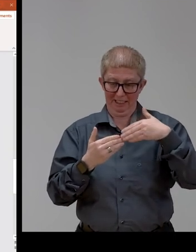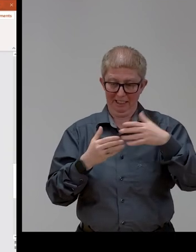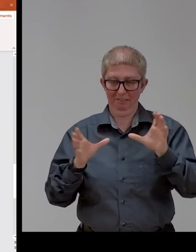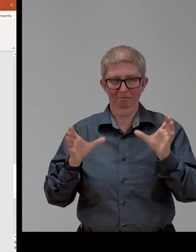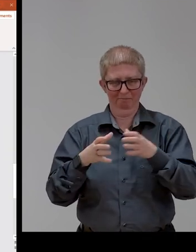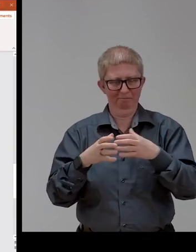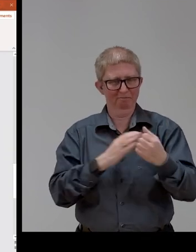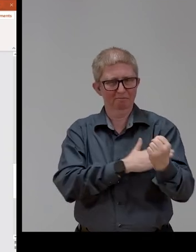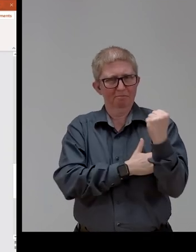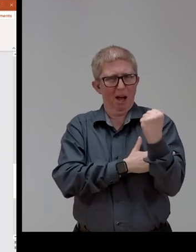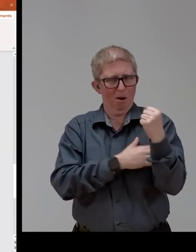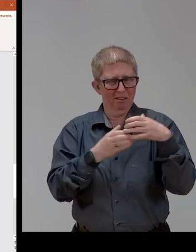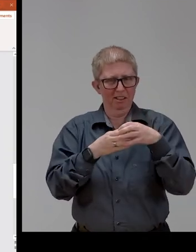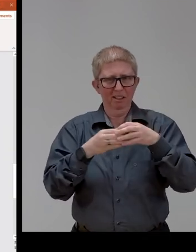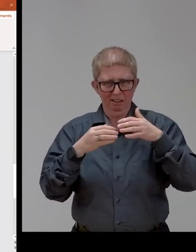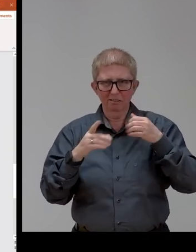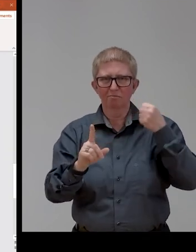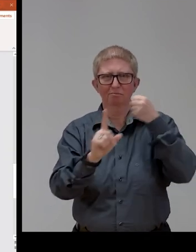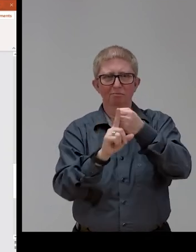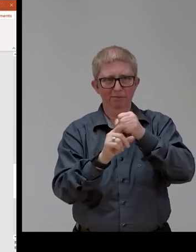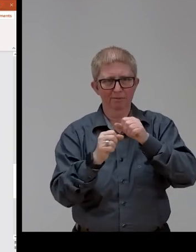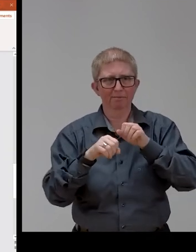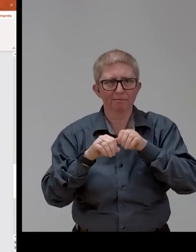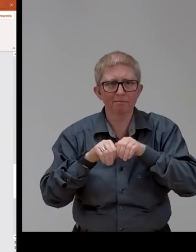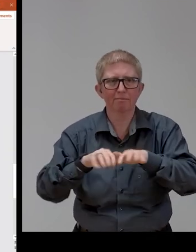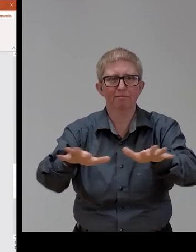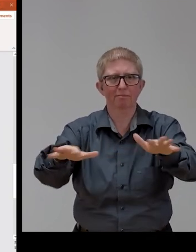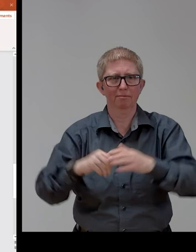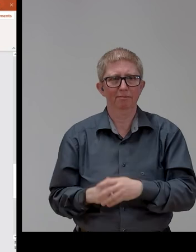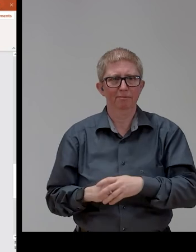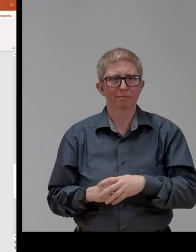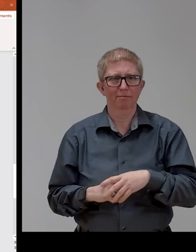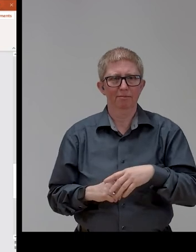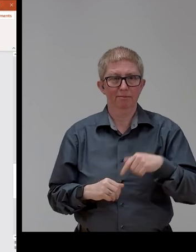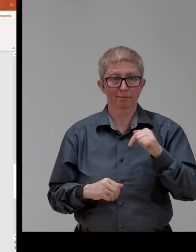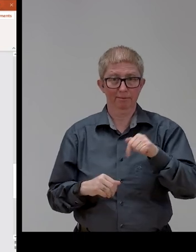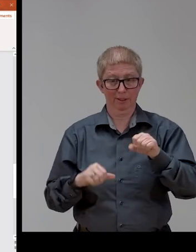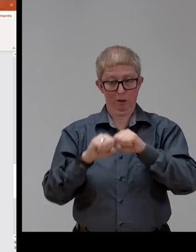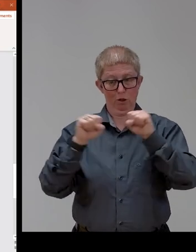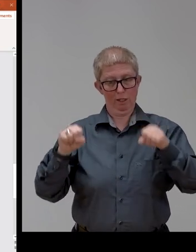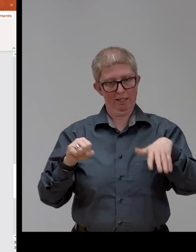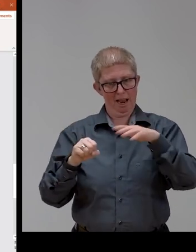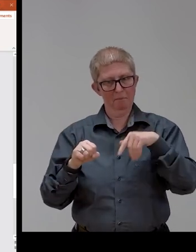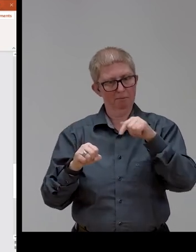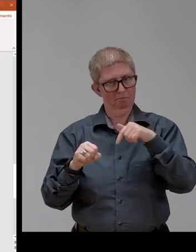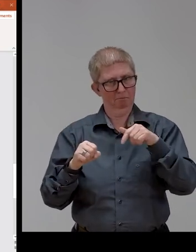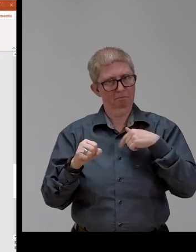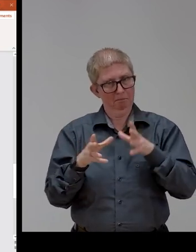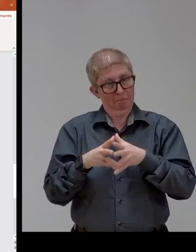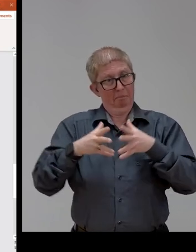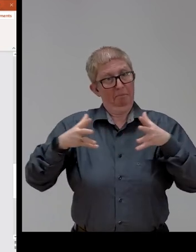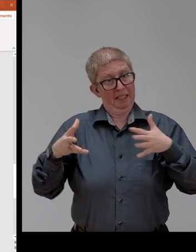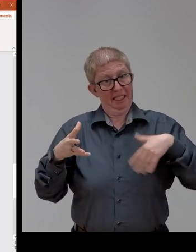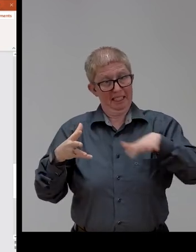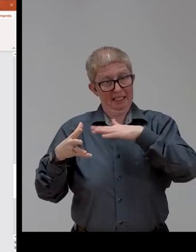networks are all part of a huge system. And when I talk about huge system, you have networks that